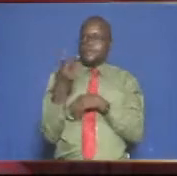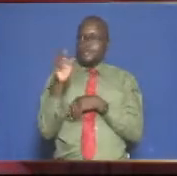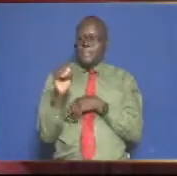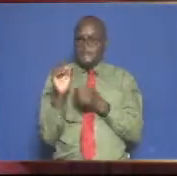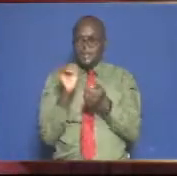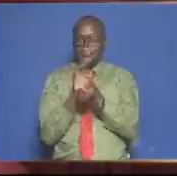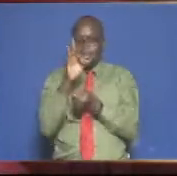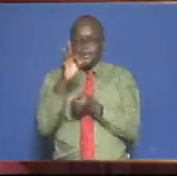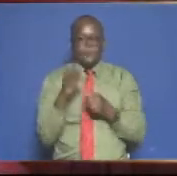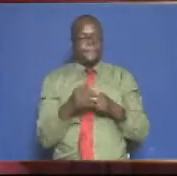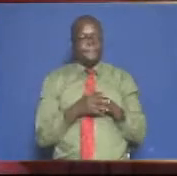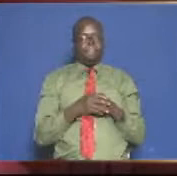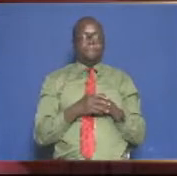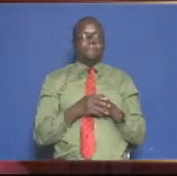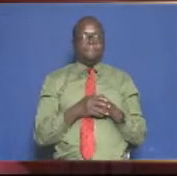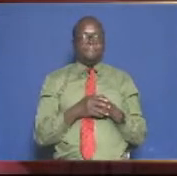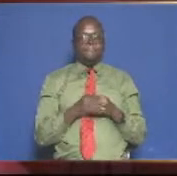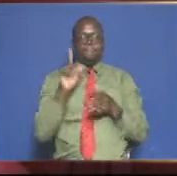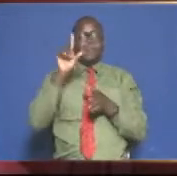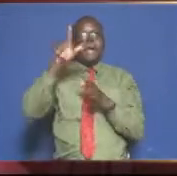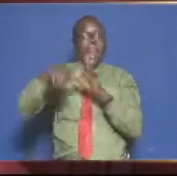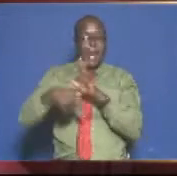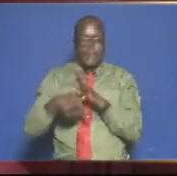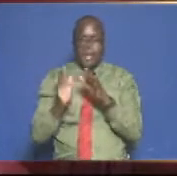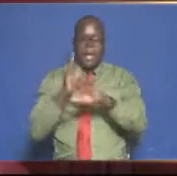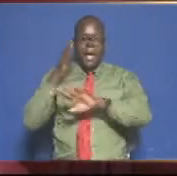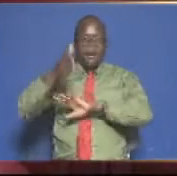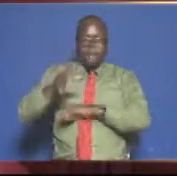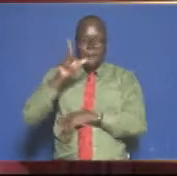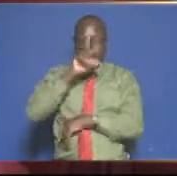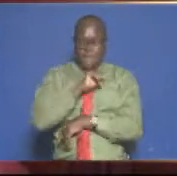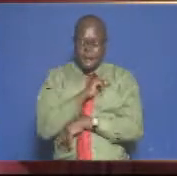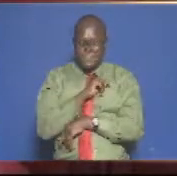2013. Later on, after